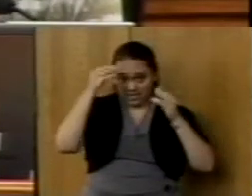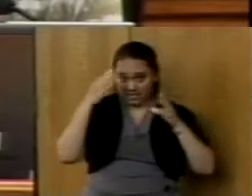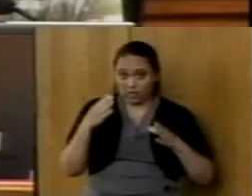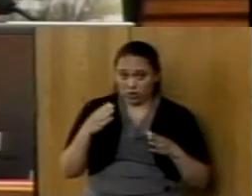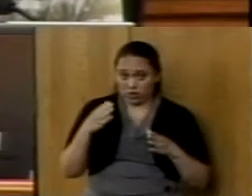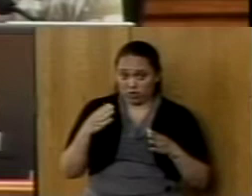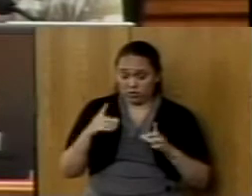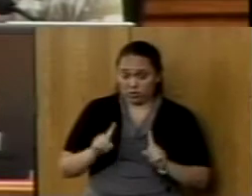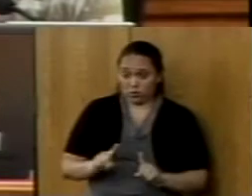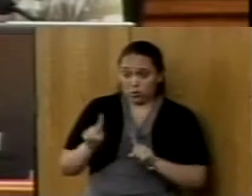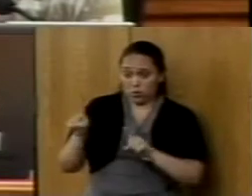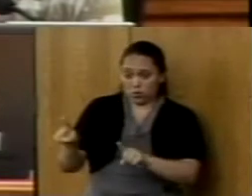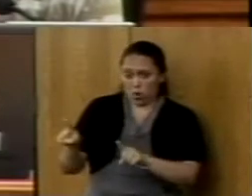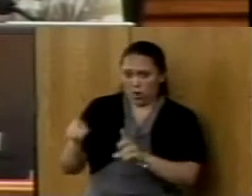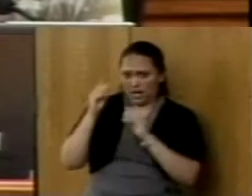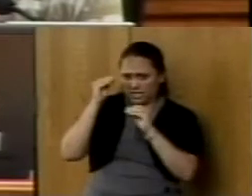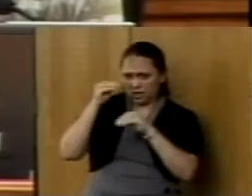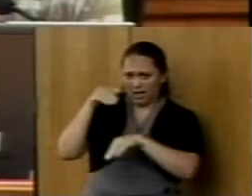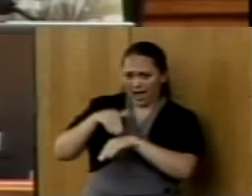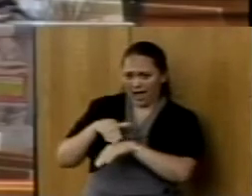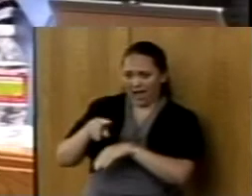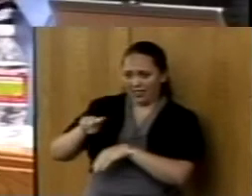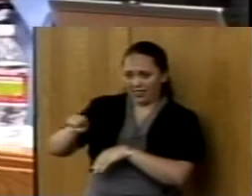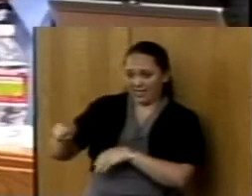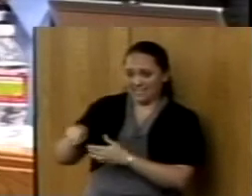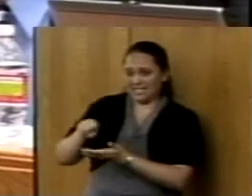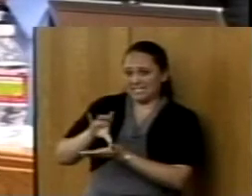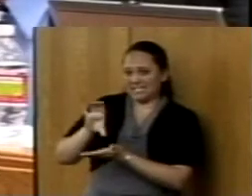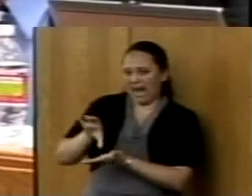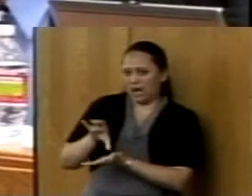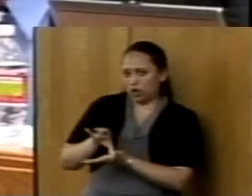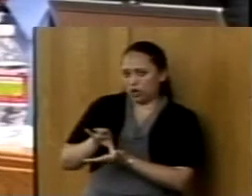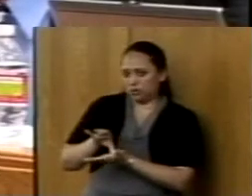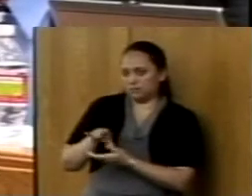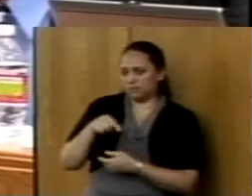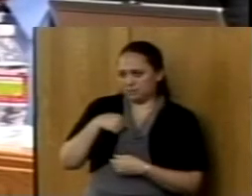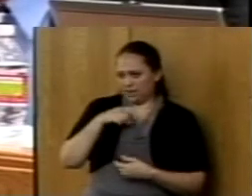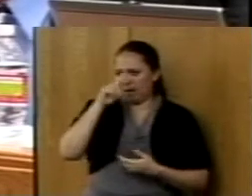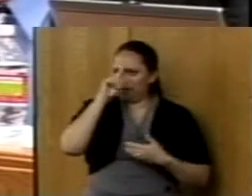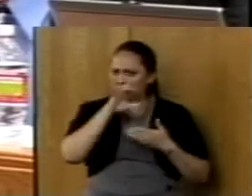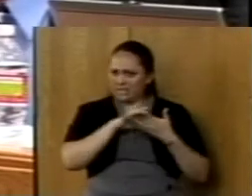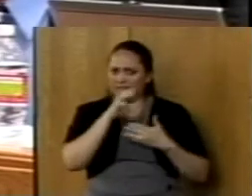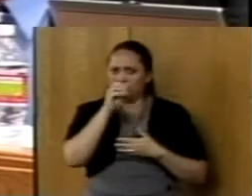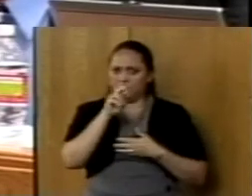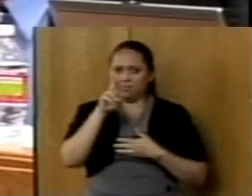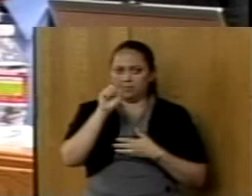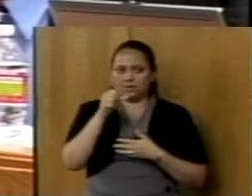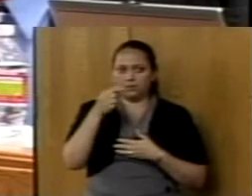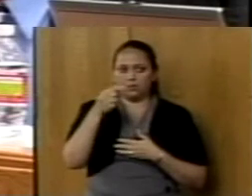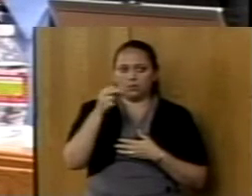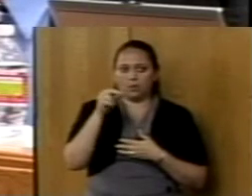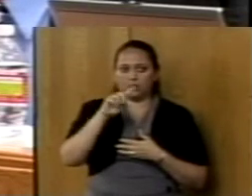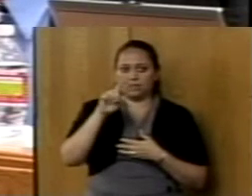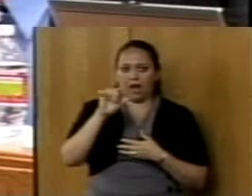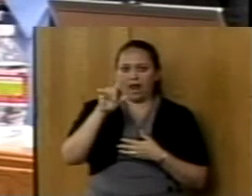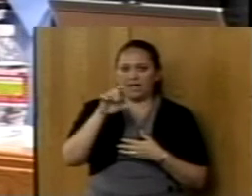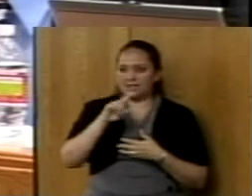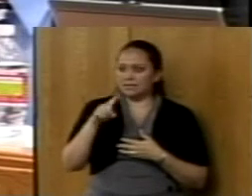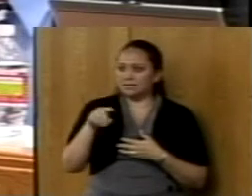and to teach at these centers. I believe Ms. Gonzalez Maria, I think, is